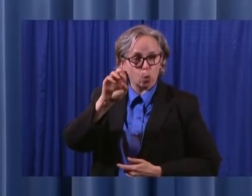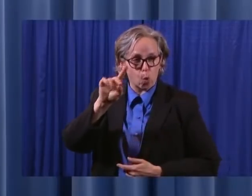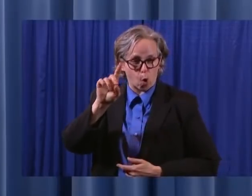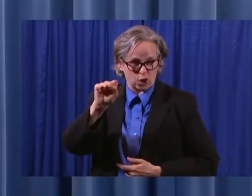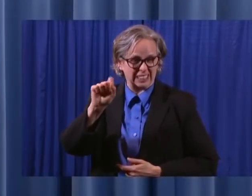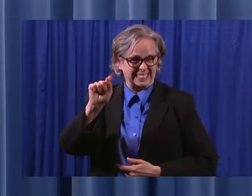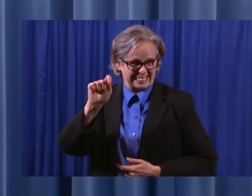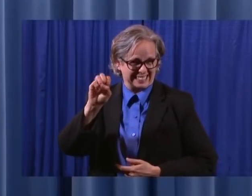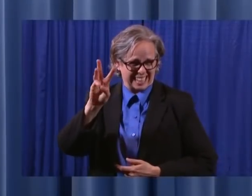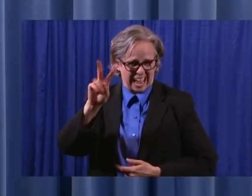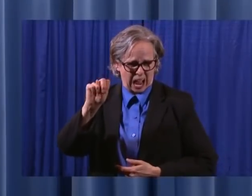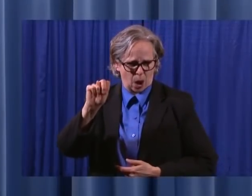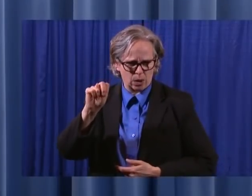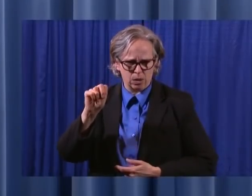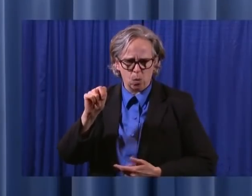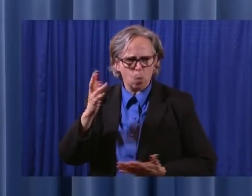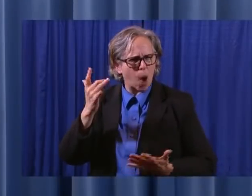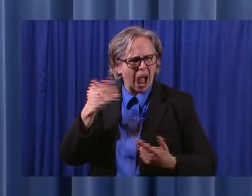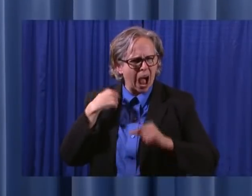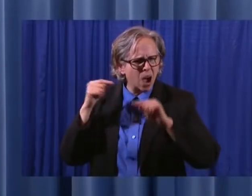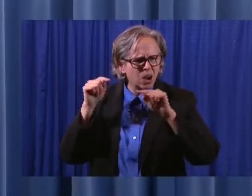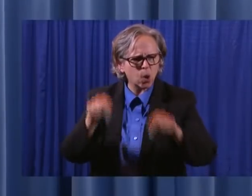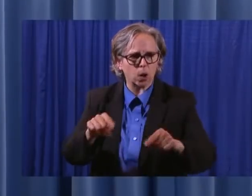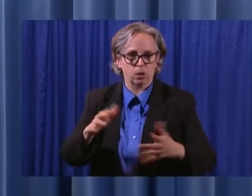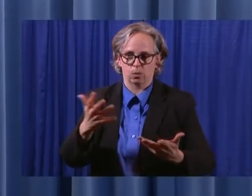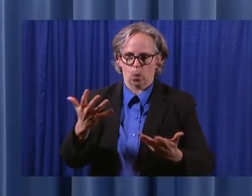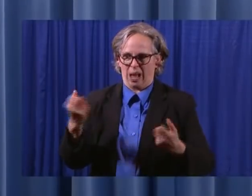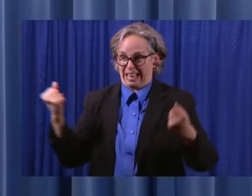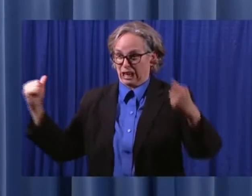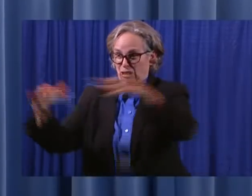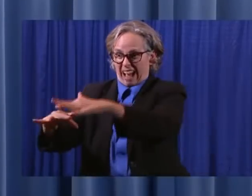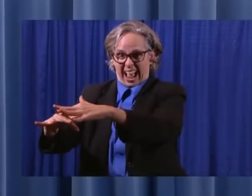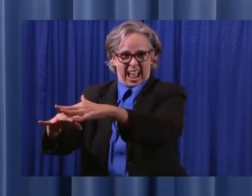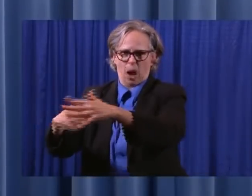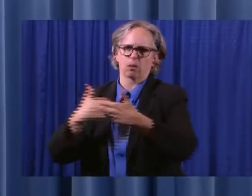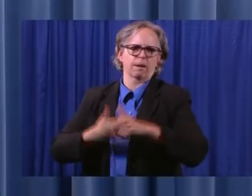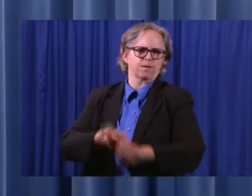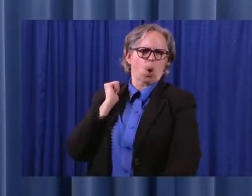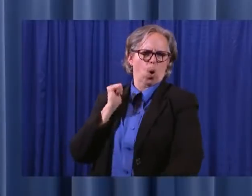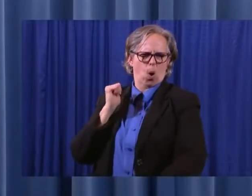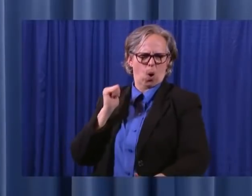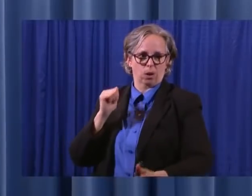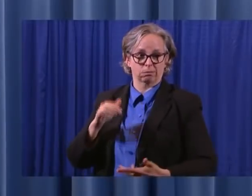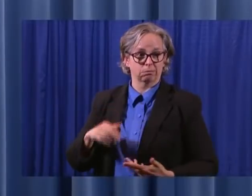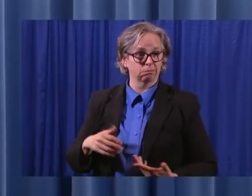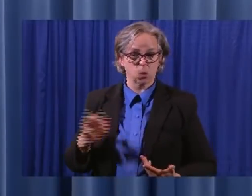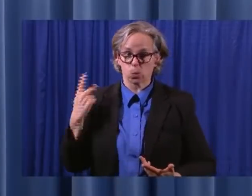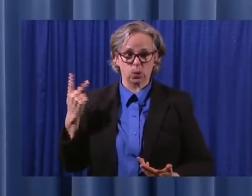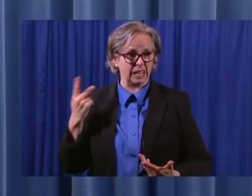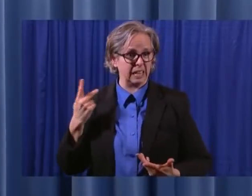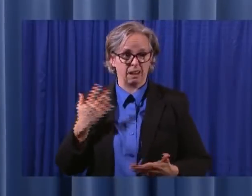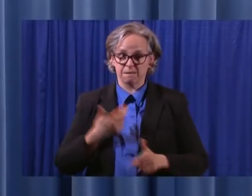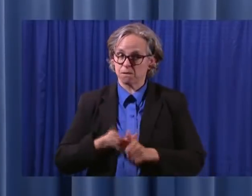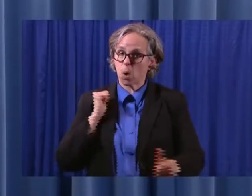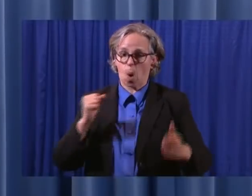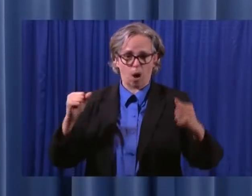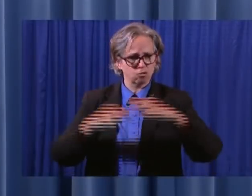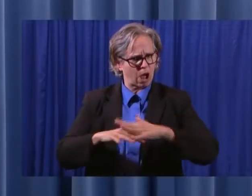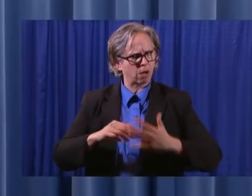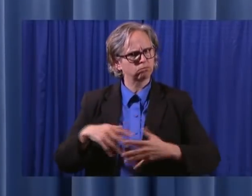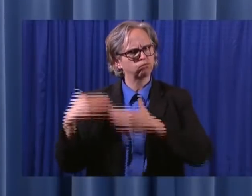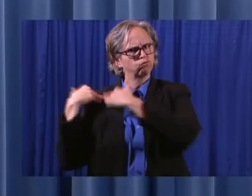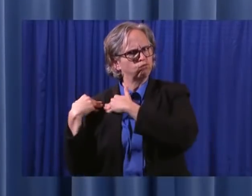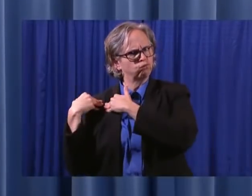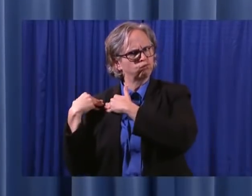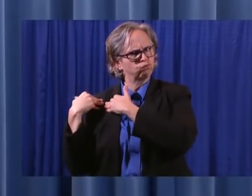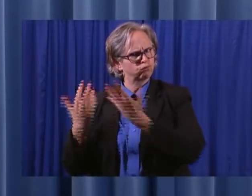We wanted to avoid a crowd. Fran and I have not gone out into big crowds And, you know, we're not going to do that. We wore a